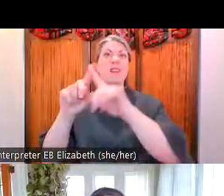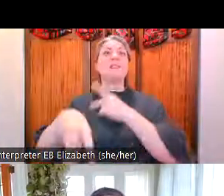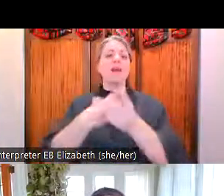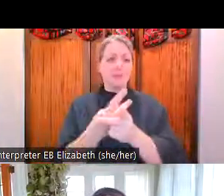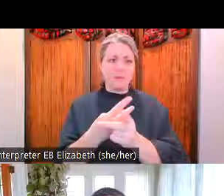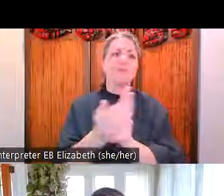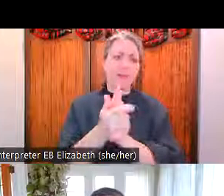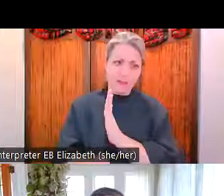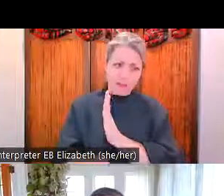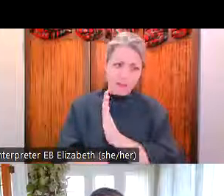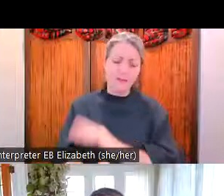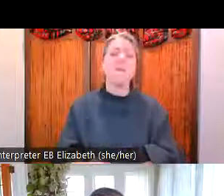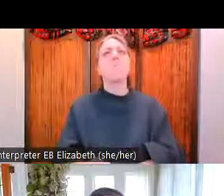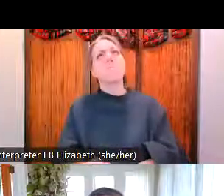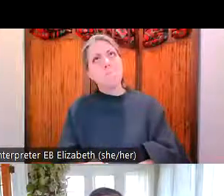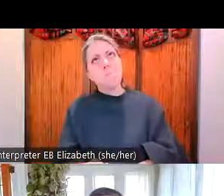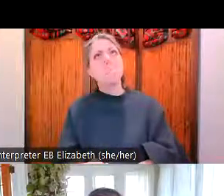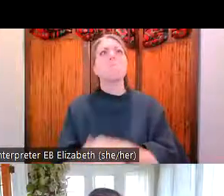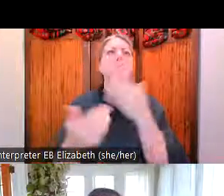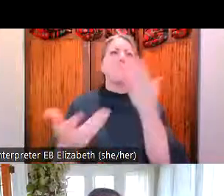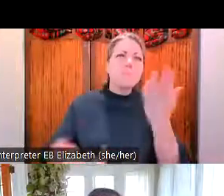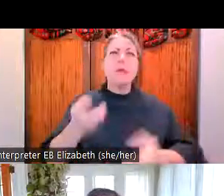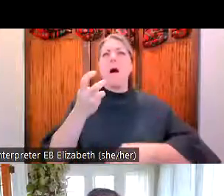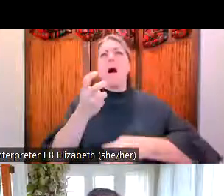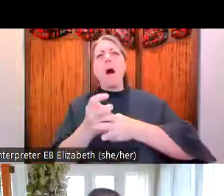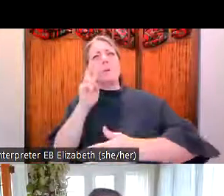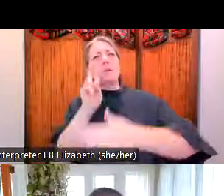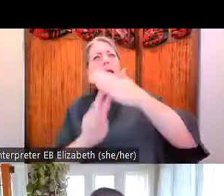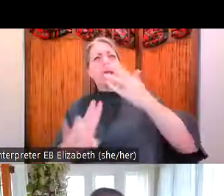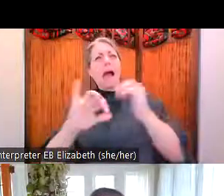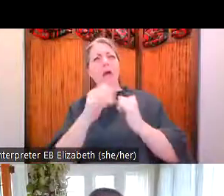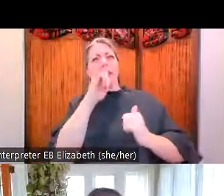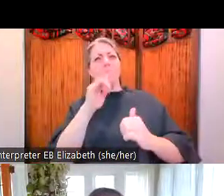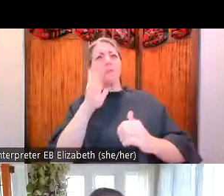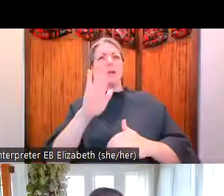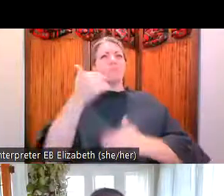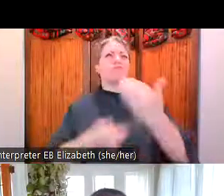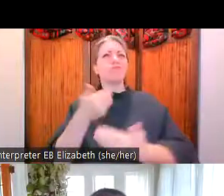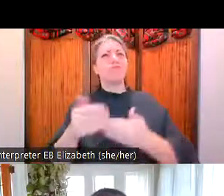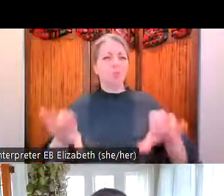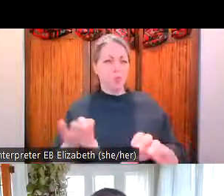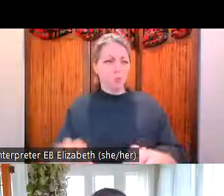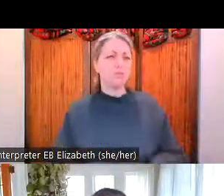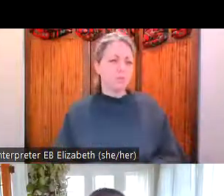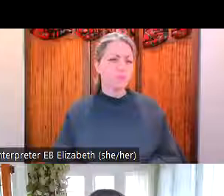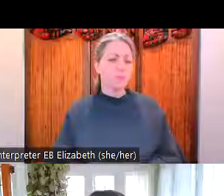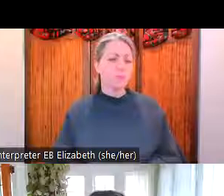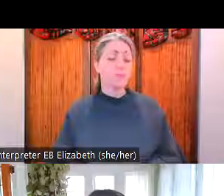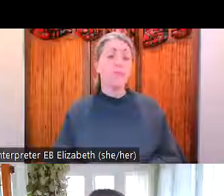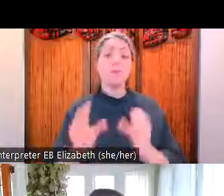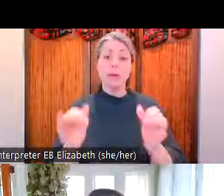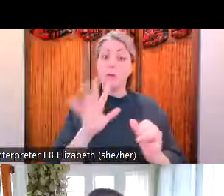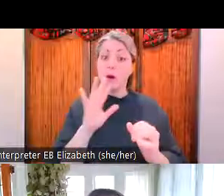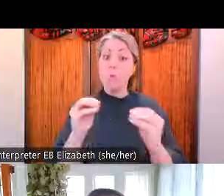skills. Even so, it's kind of hard to predict. So with that understanding, let's move on to more specifics about kind of ADHD